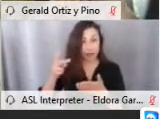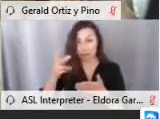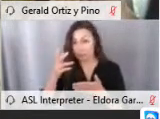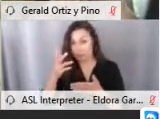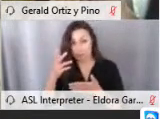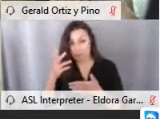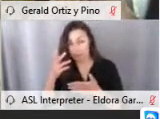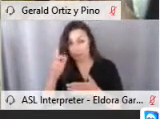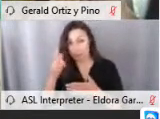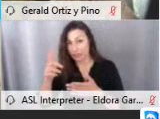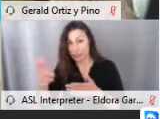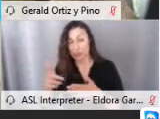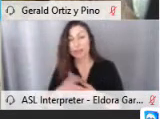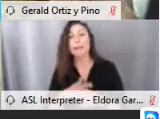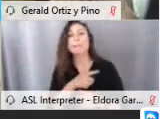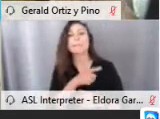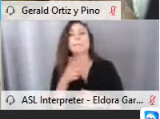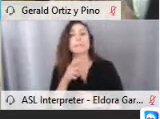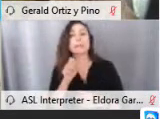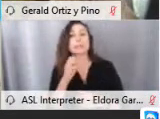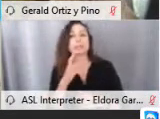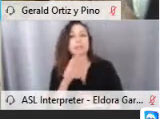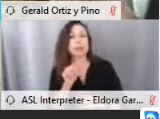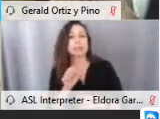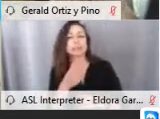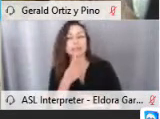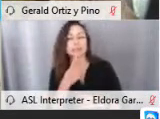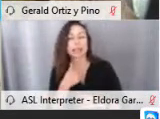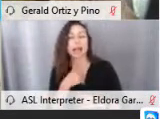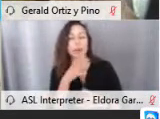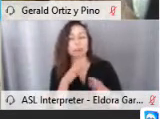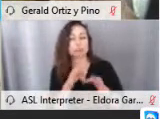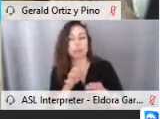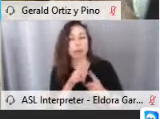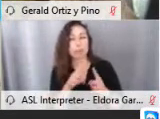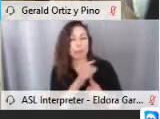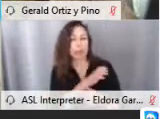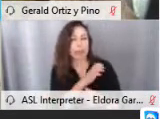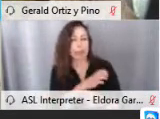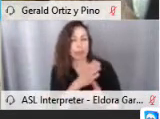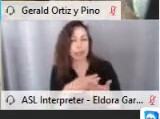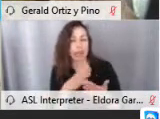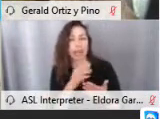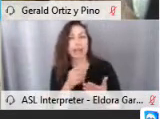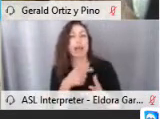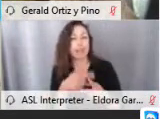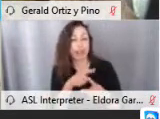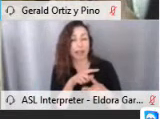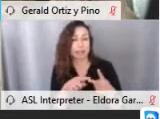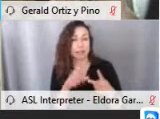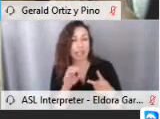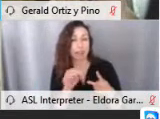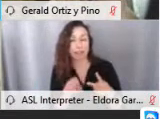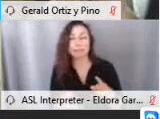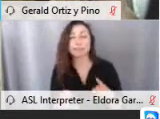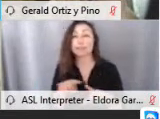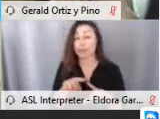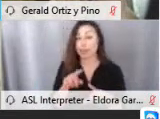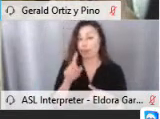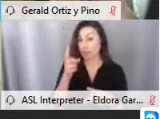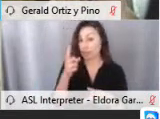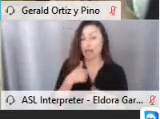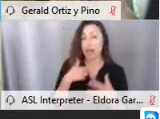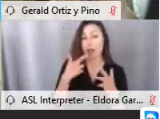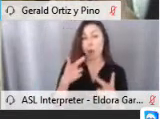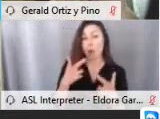Let me just start from the clinical side, and Nicole can tell you about CMS. Real briefly, I hope it doesn't go away. I mean, if our providers are saying